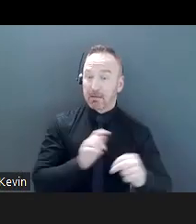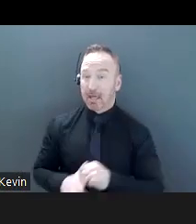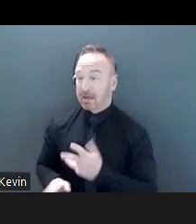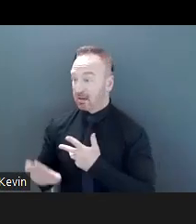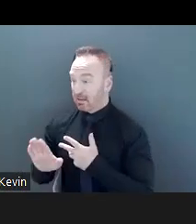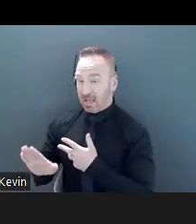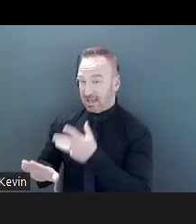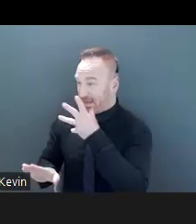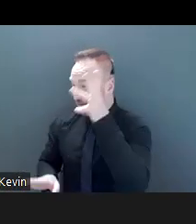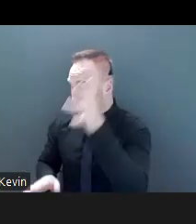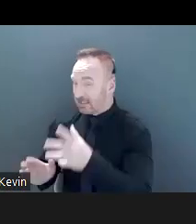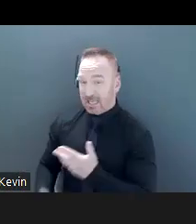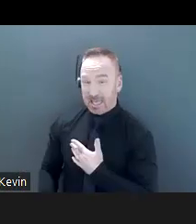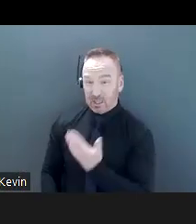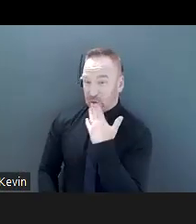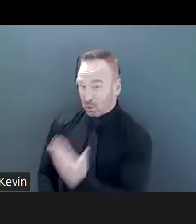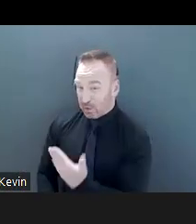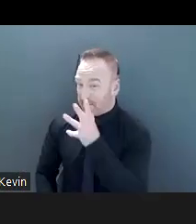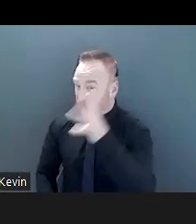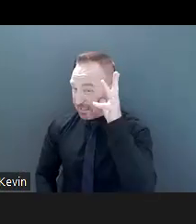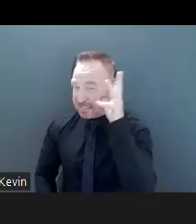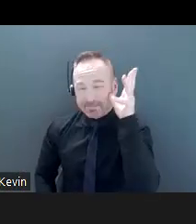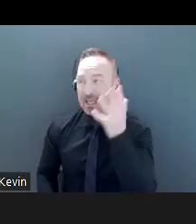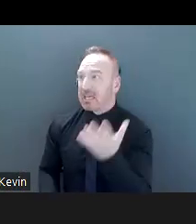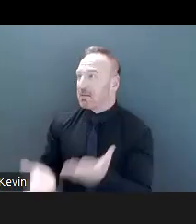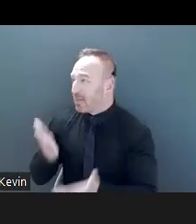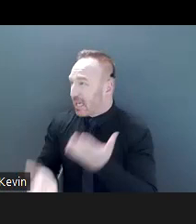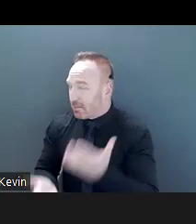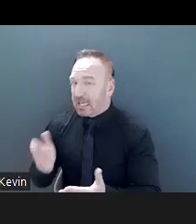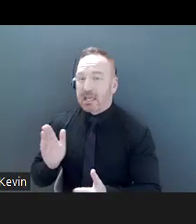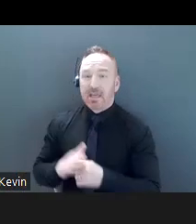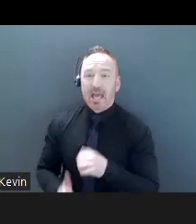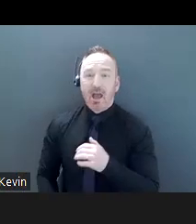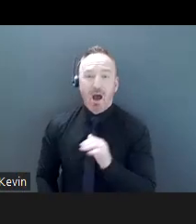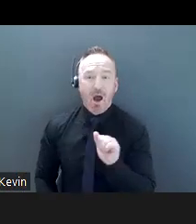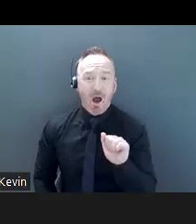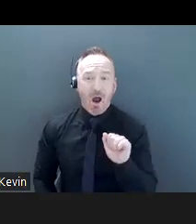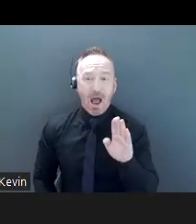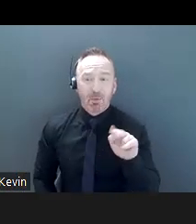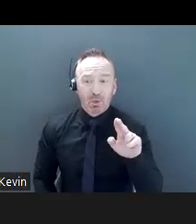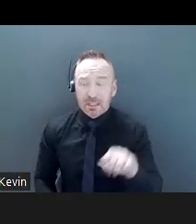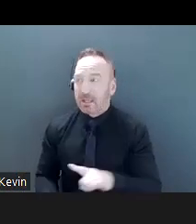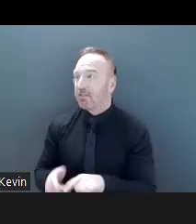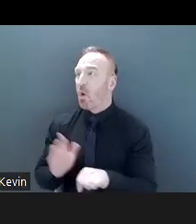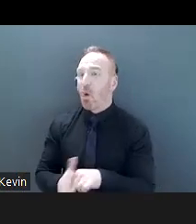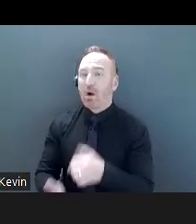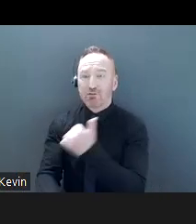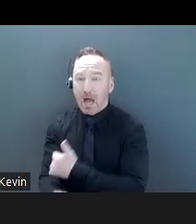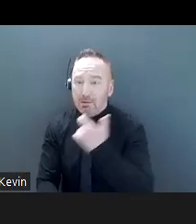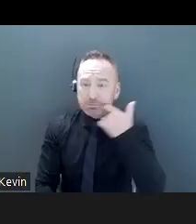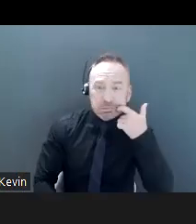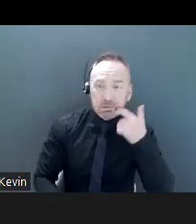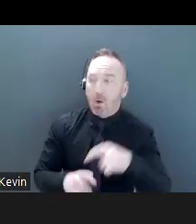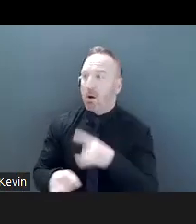be alcoholics, they could be abusive. In those cases, the grandparents could come forward and make a claim